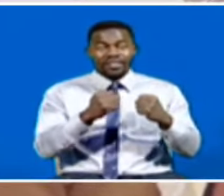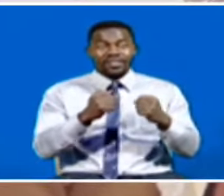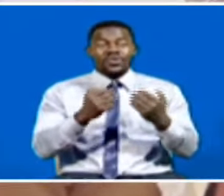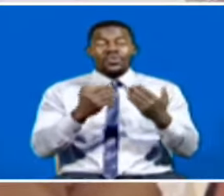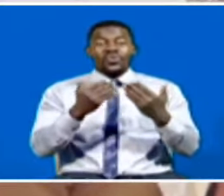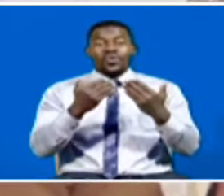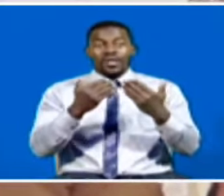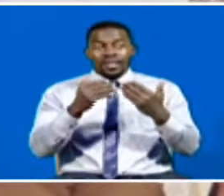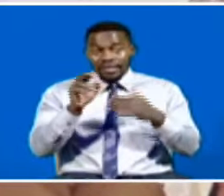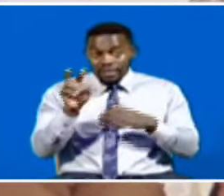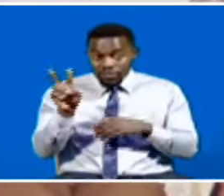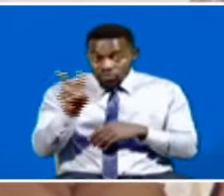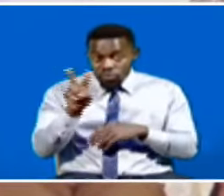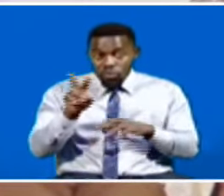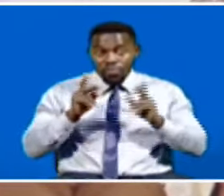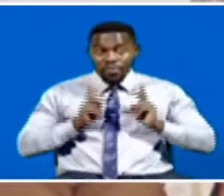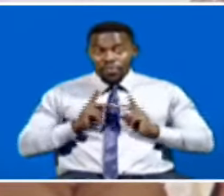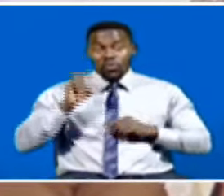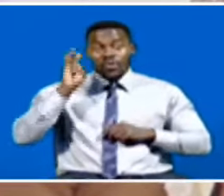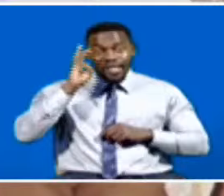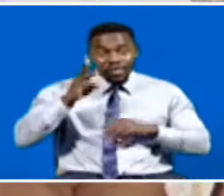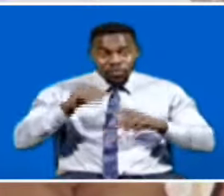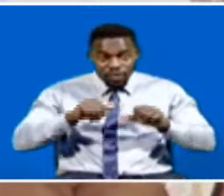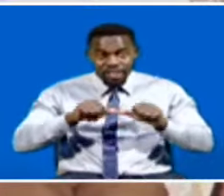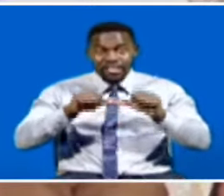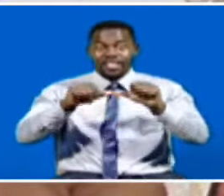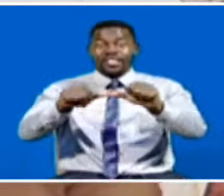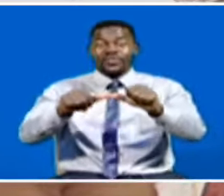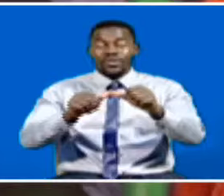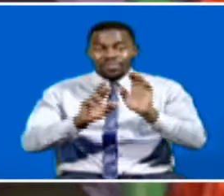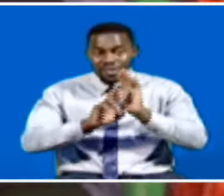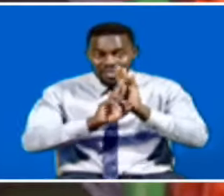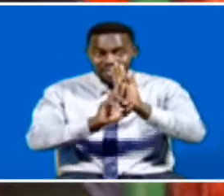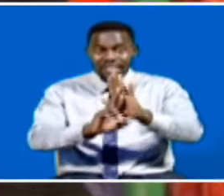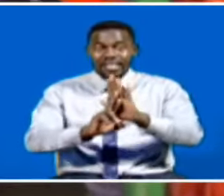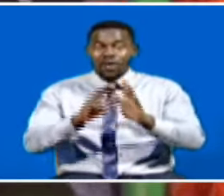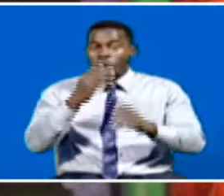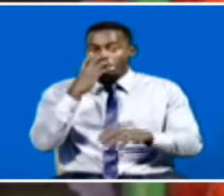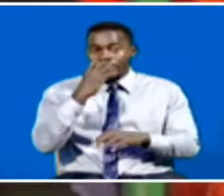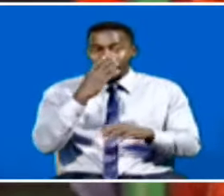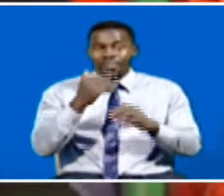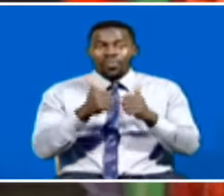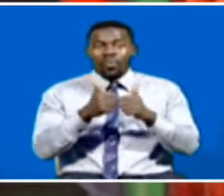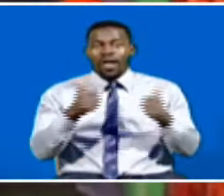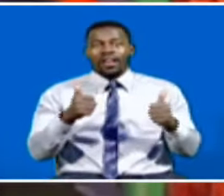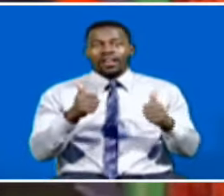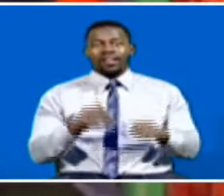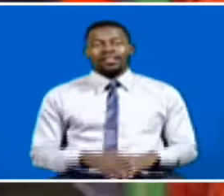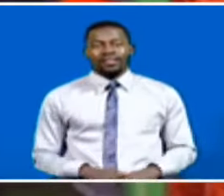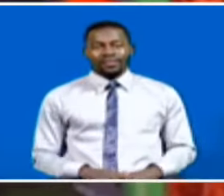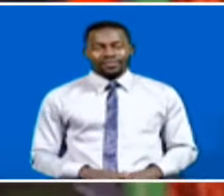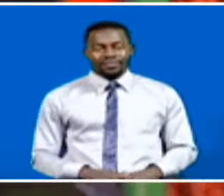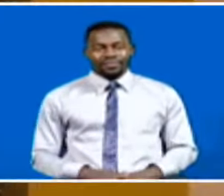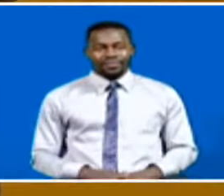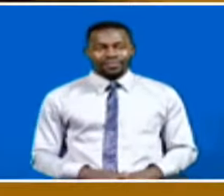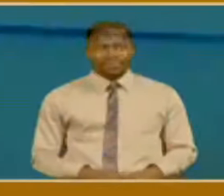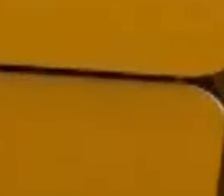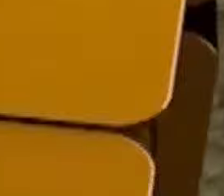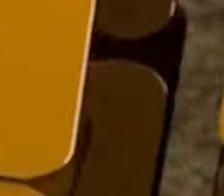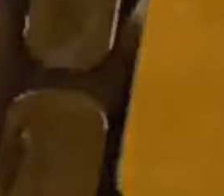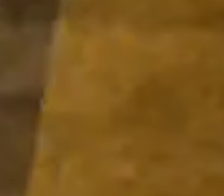Watazidi kuendesha mambo ya chama hata kama mimi niko kule Addis Ababa. Paul Nabiswa, Mirindimo.